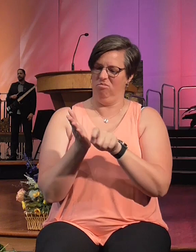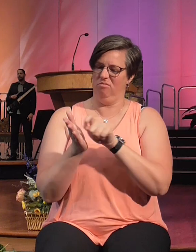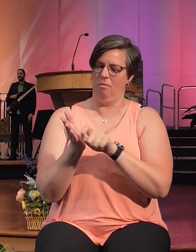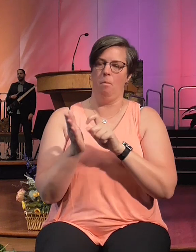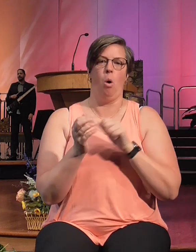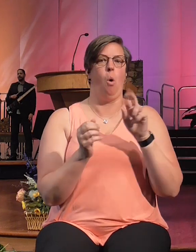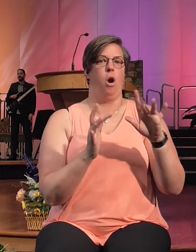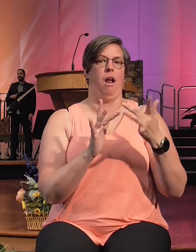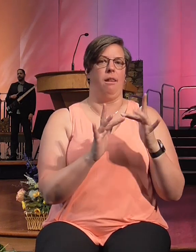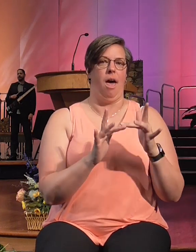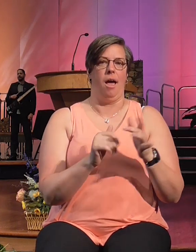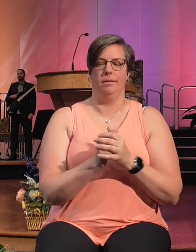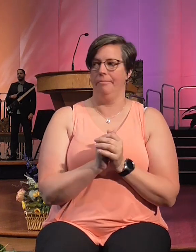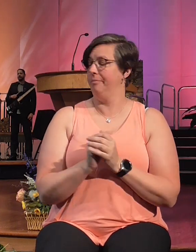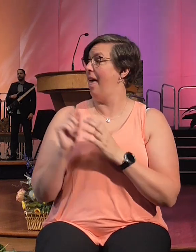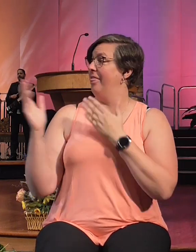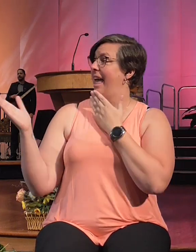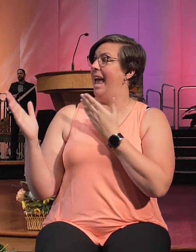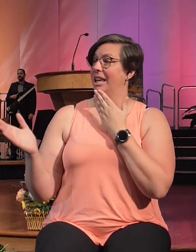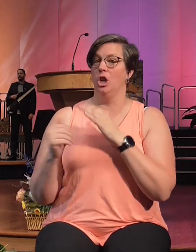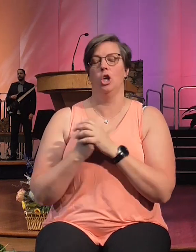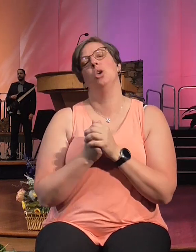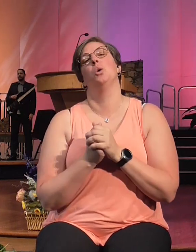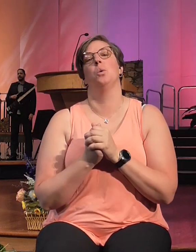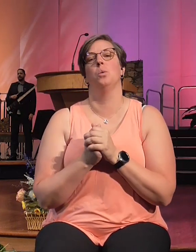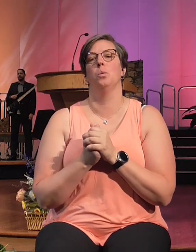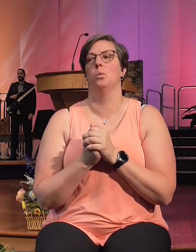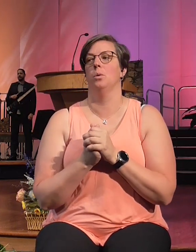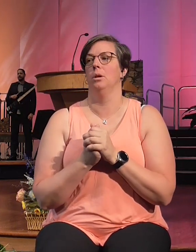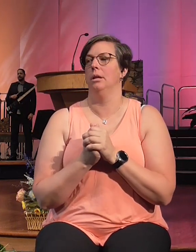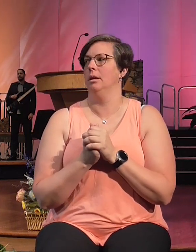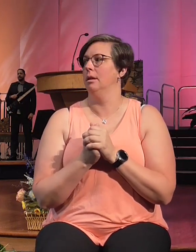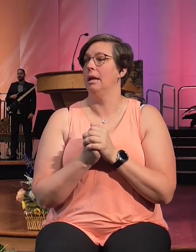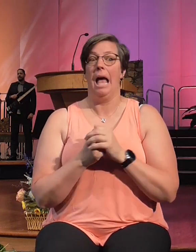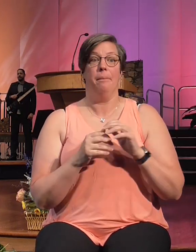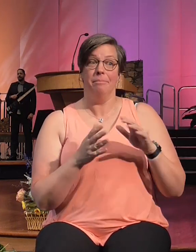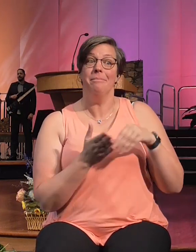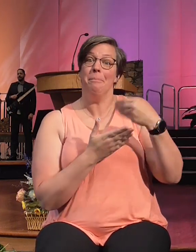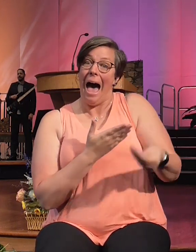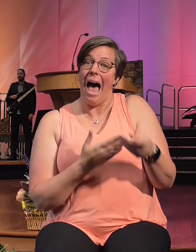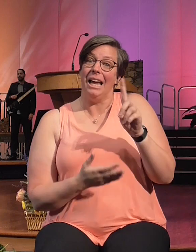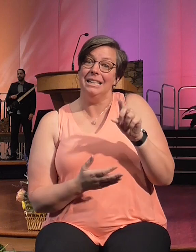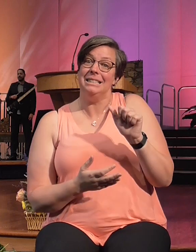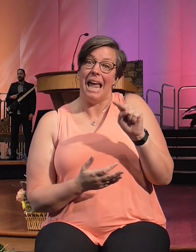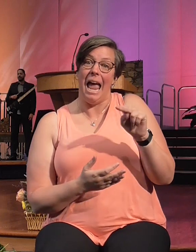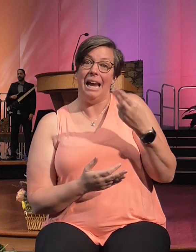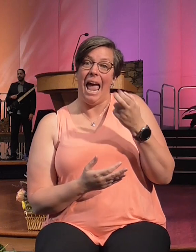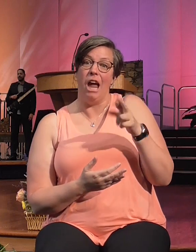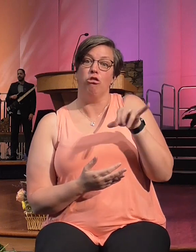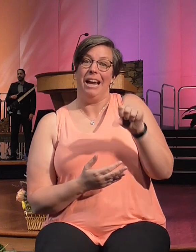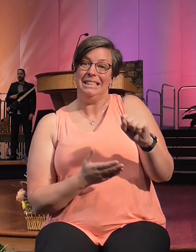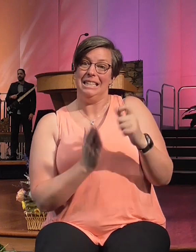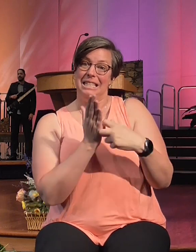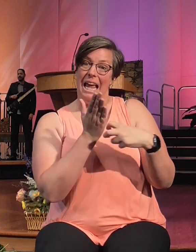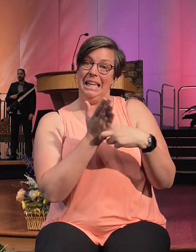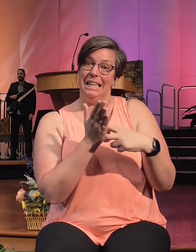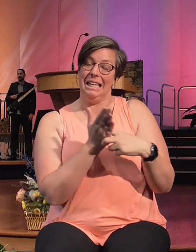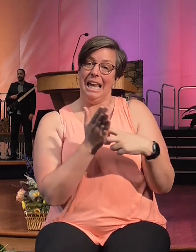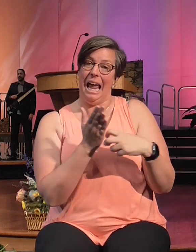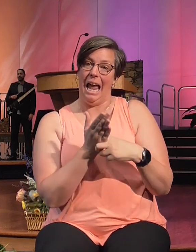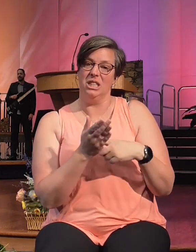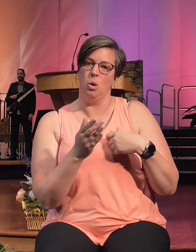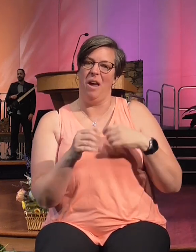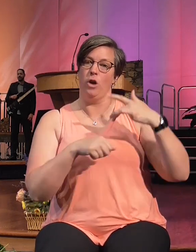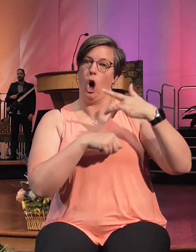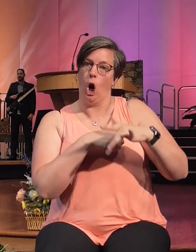online. Oh, thank you, Michelle. Get your Dan Harris tickets. We have early bird pricing until July 1st. You can do that out at the